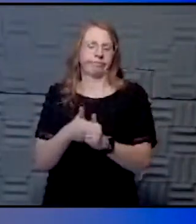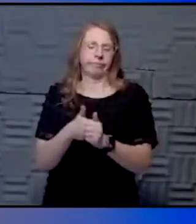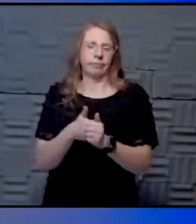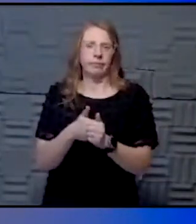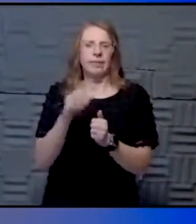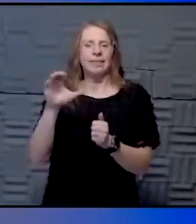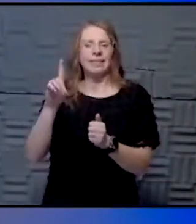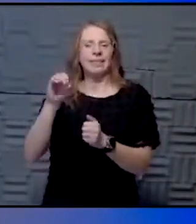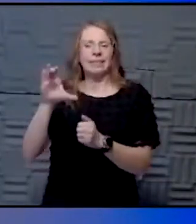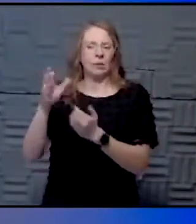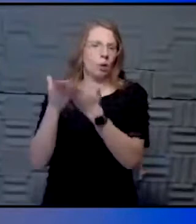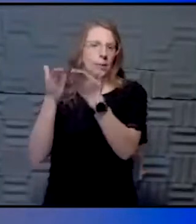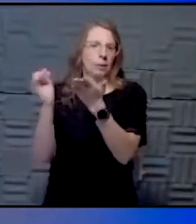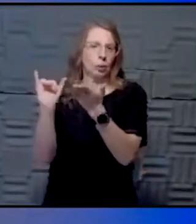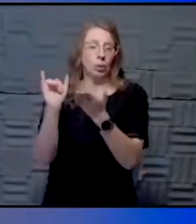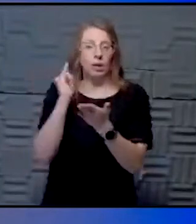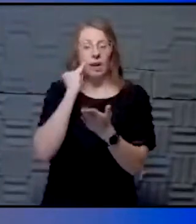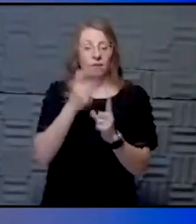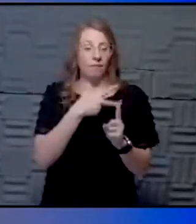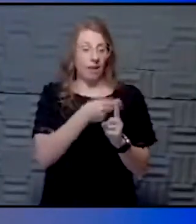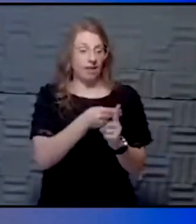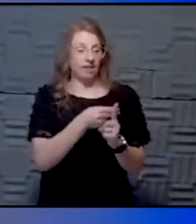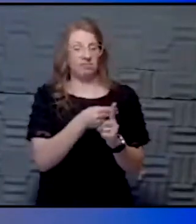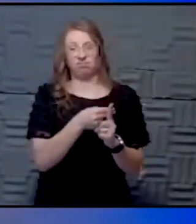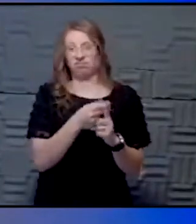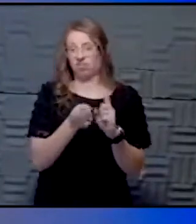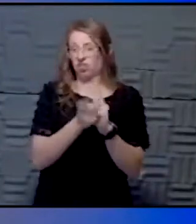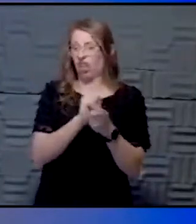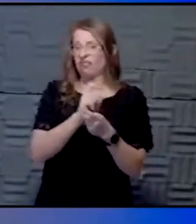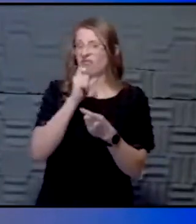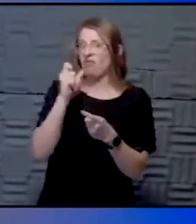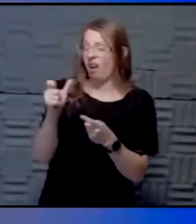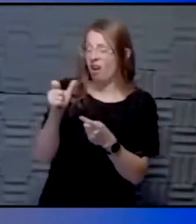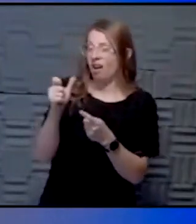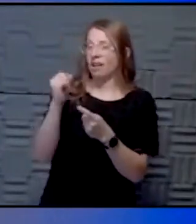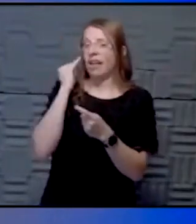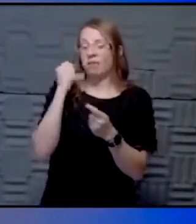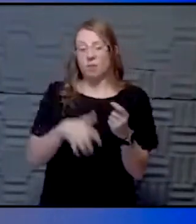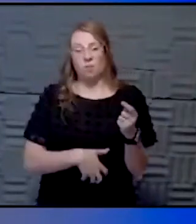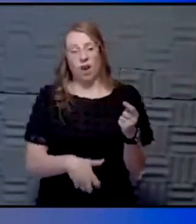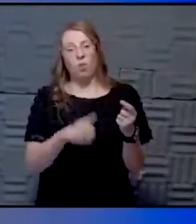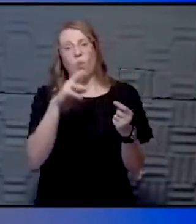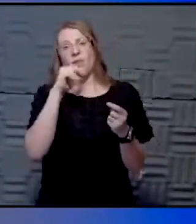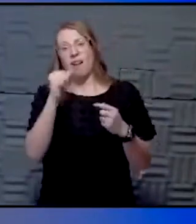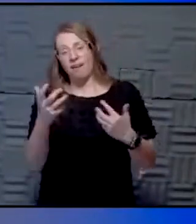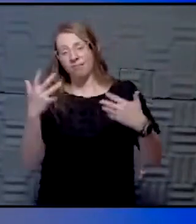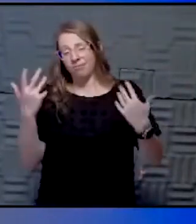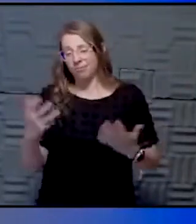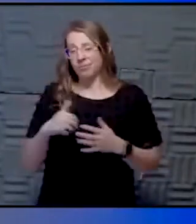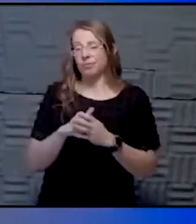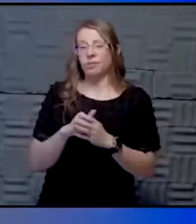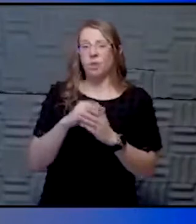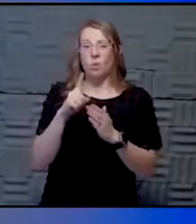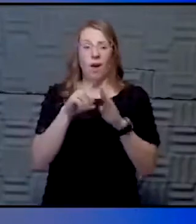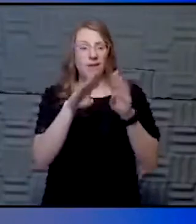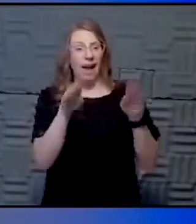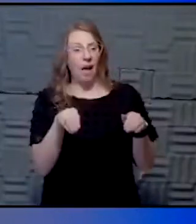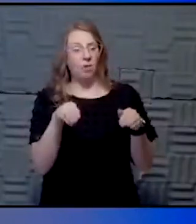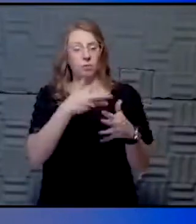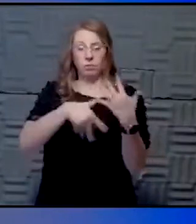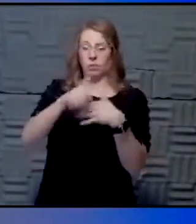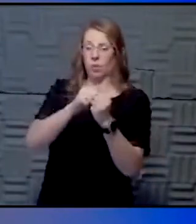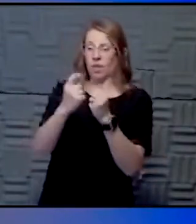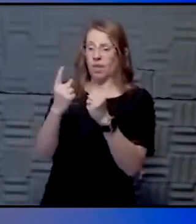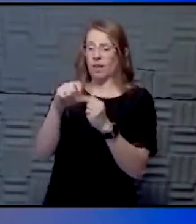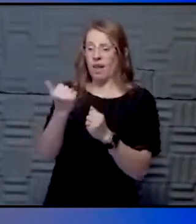by the CDC. If you're vaccinated, those wouldn't change if you're pregnant or not. So, one household, meeting